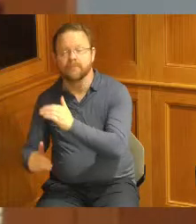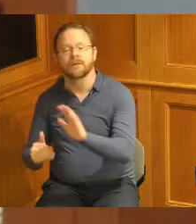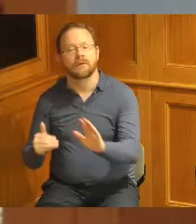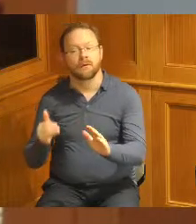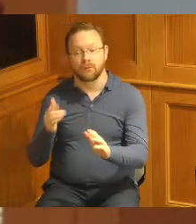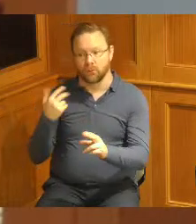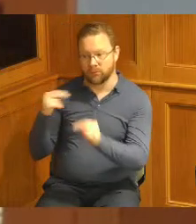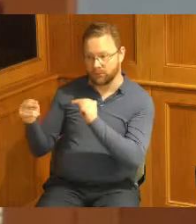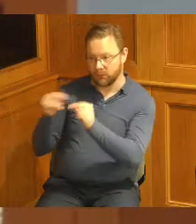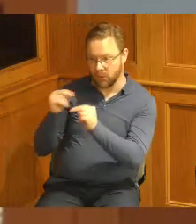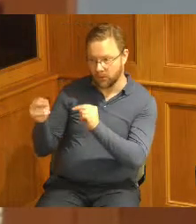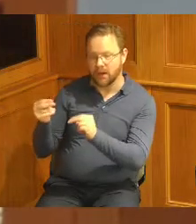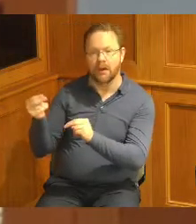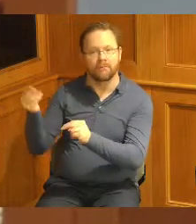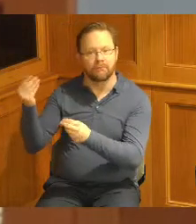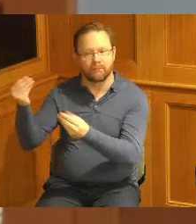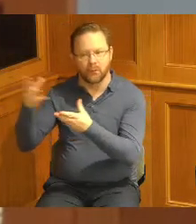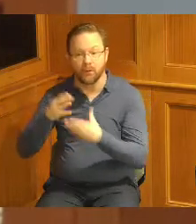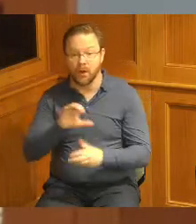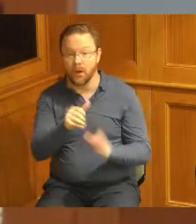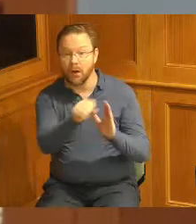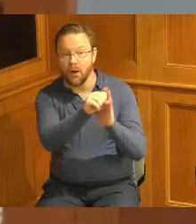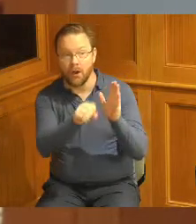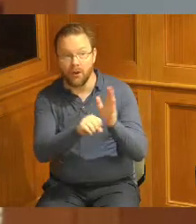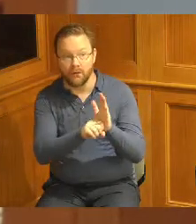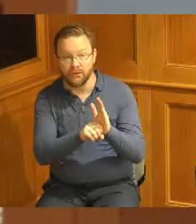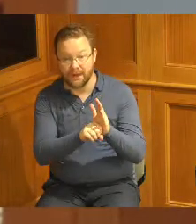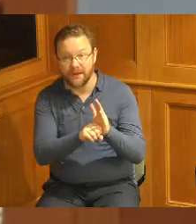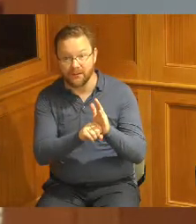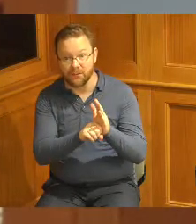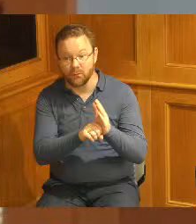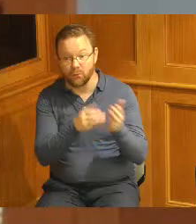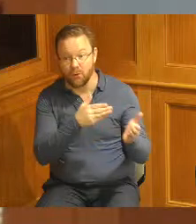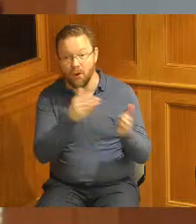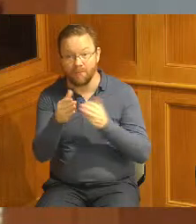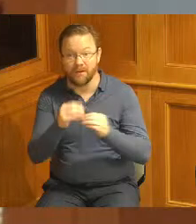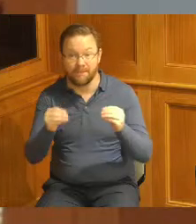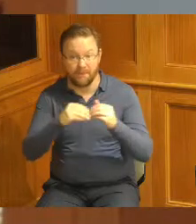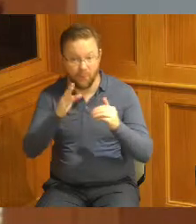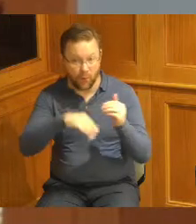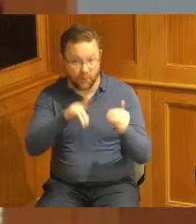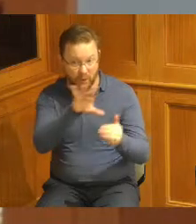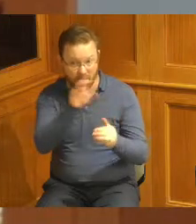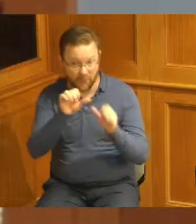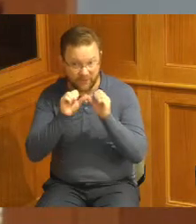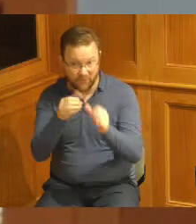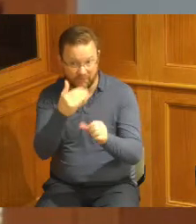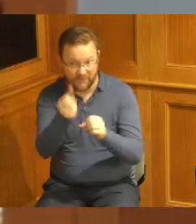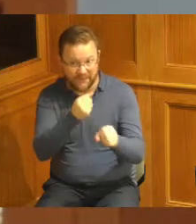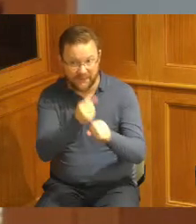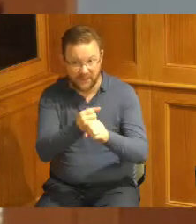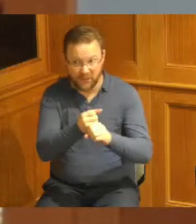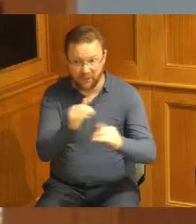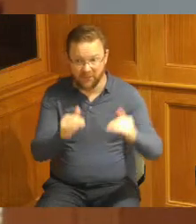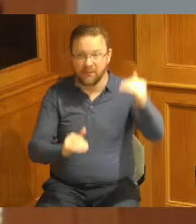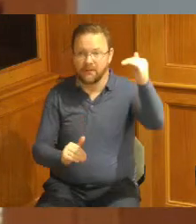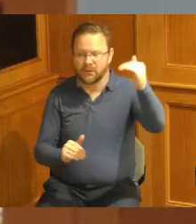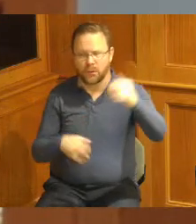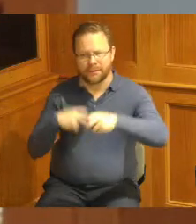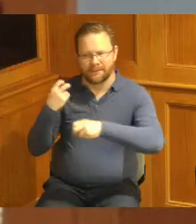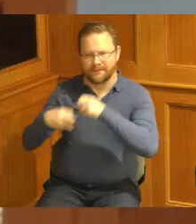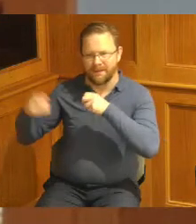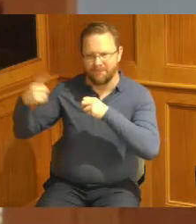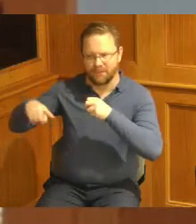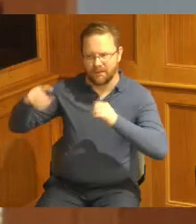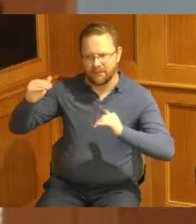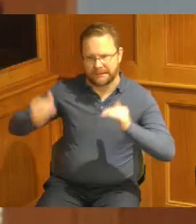that other states that we were competing with were actually even offering more than 100% for 15 years. So I think it would be hard to get them to